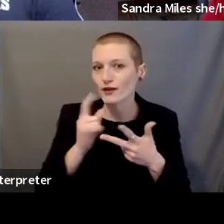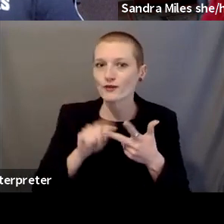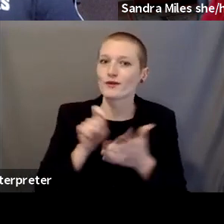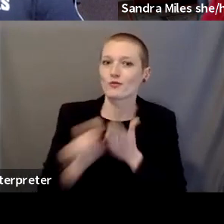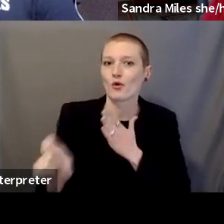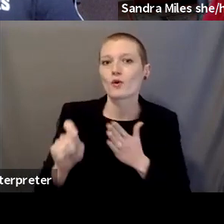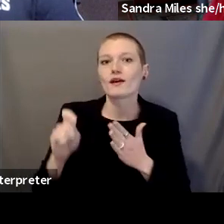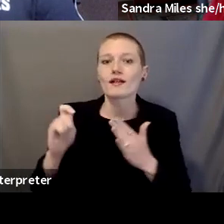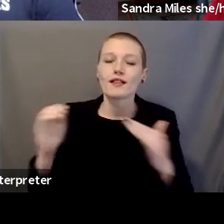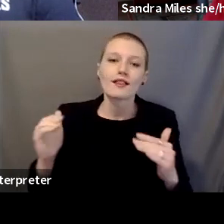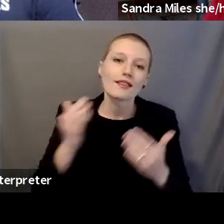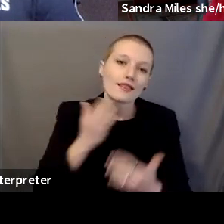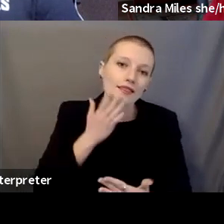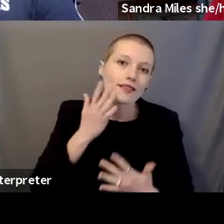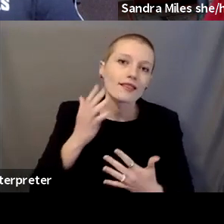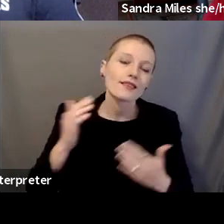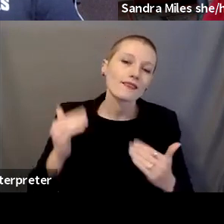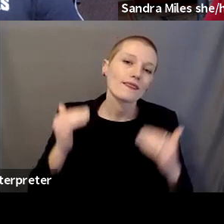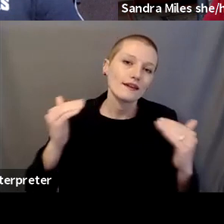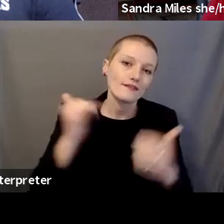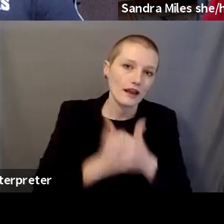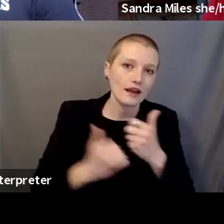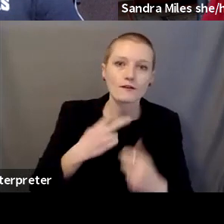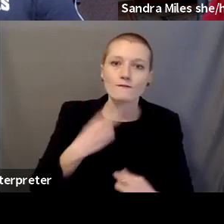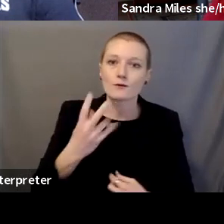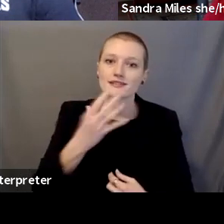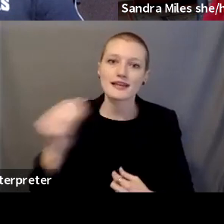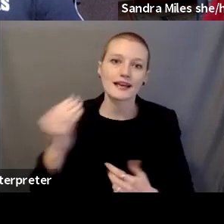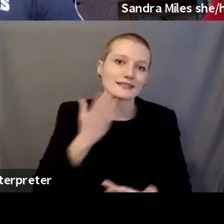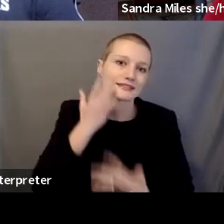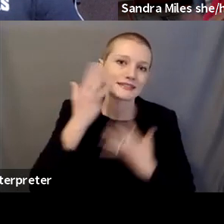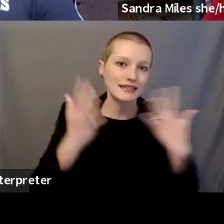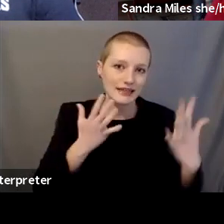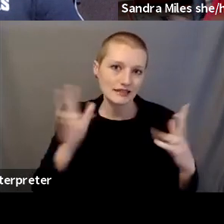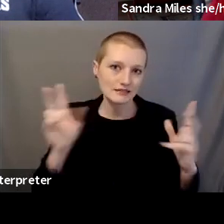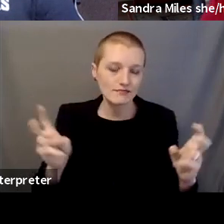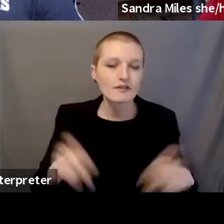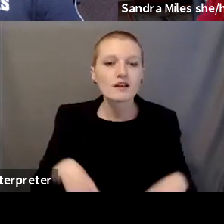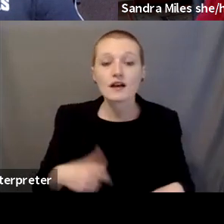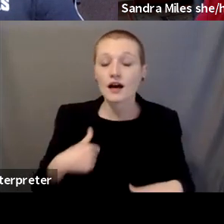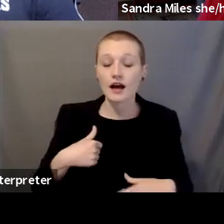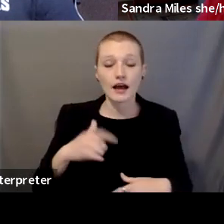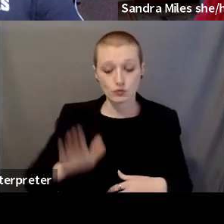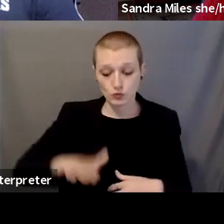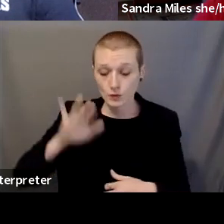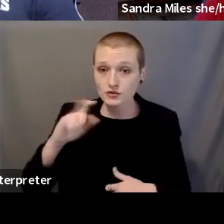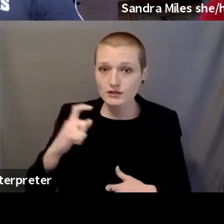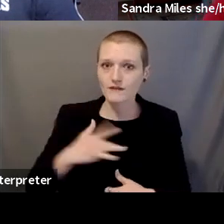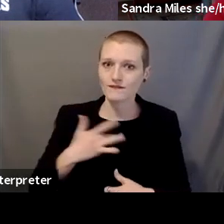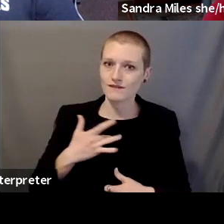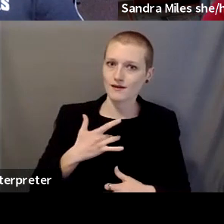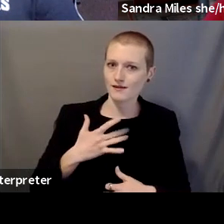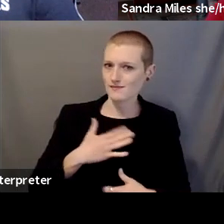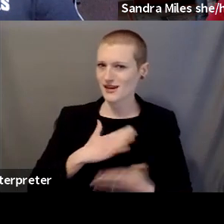like there was something special about my city, because all these historians had lived and breathed there in